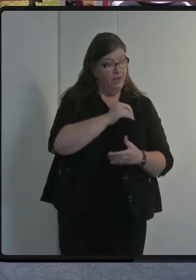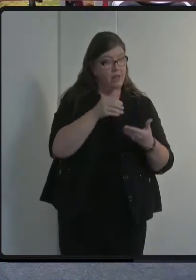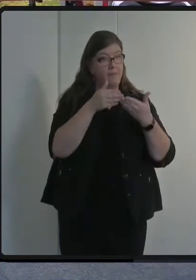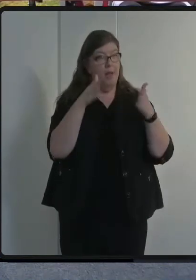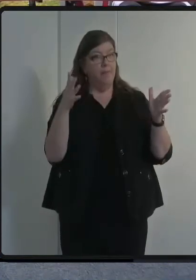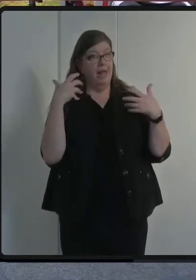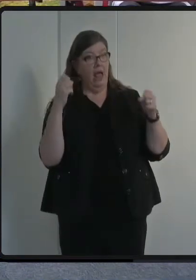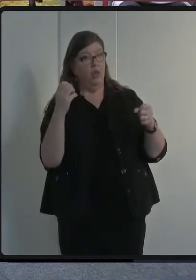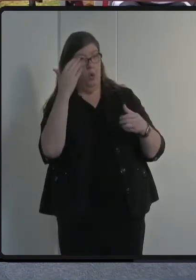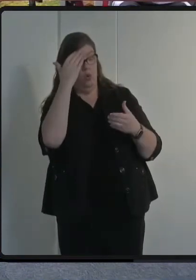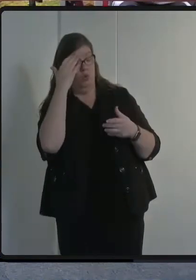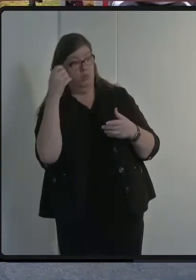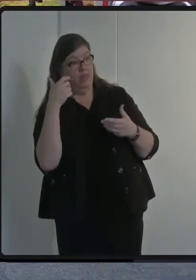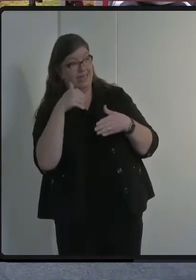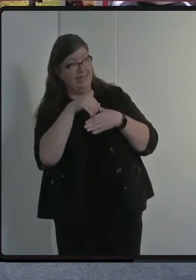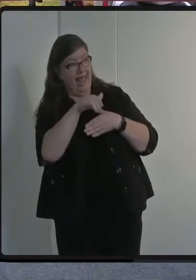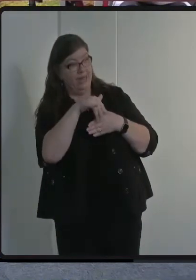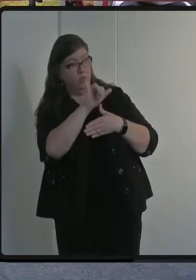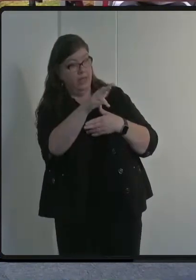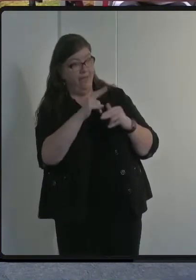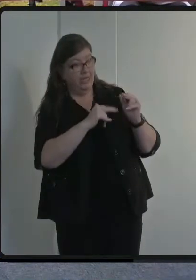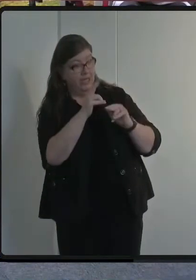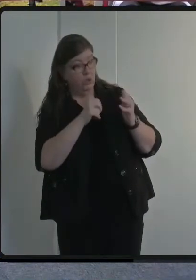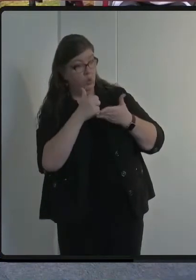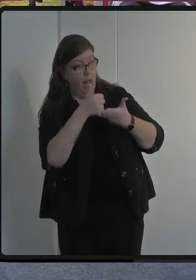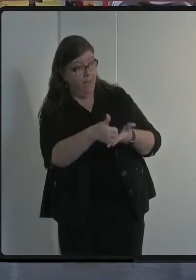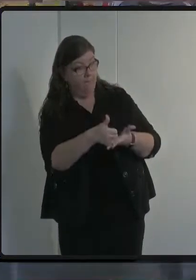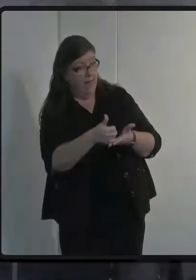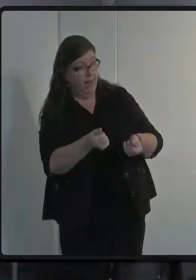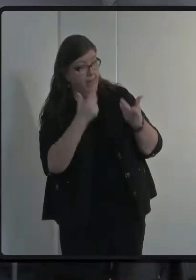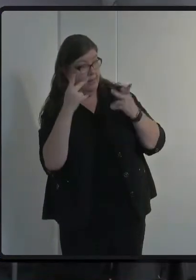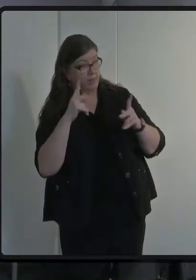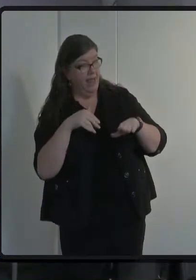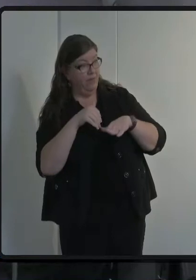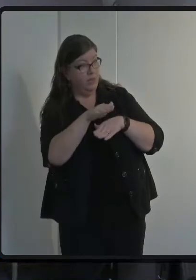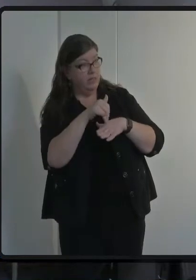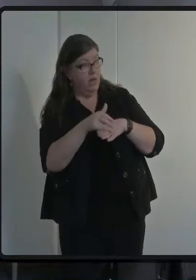already allocated towards the facility to help?